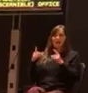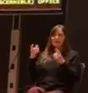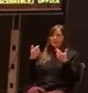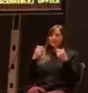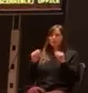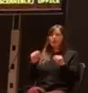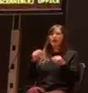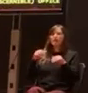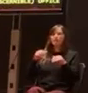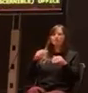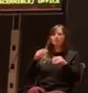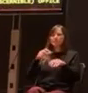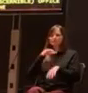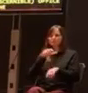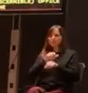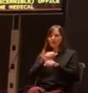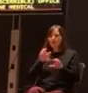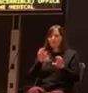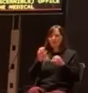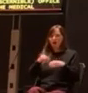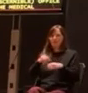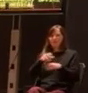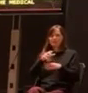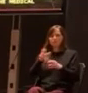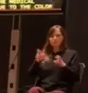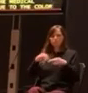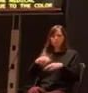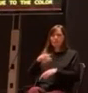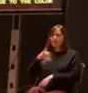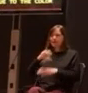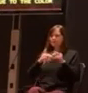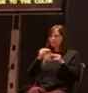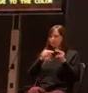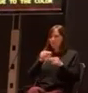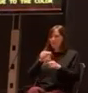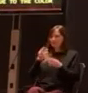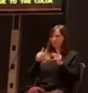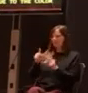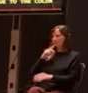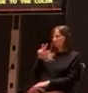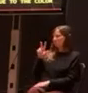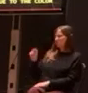building due to the color of his skin, he came home